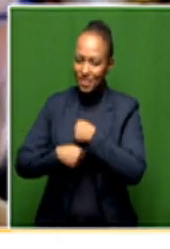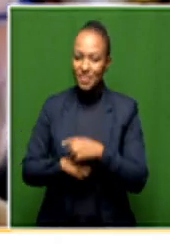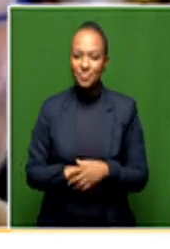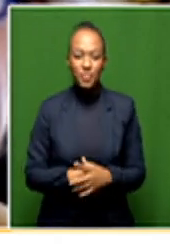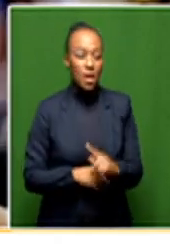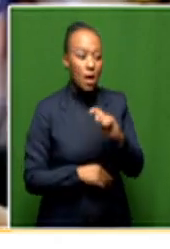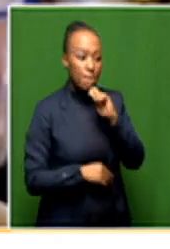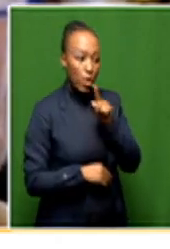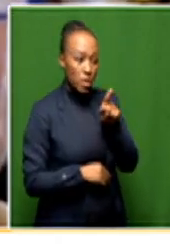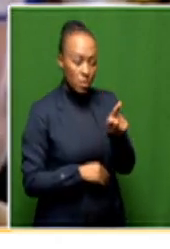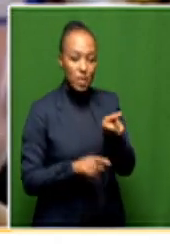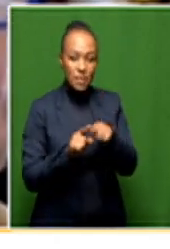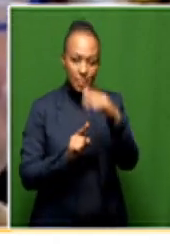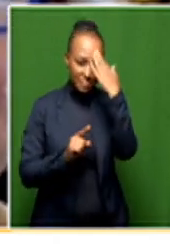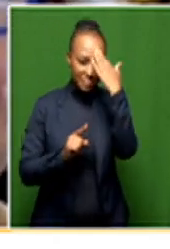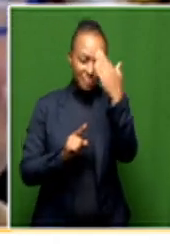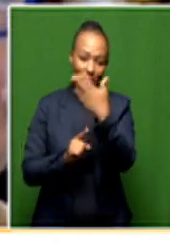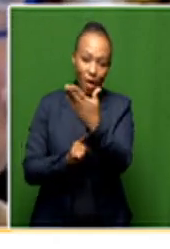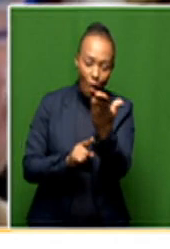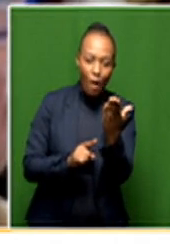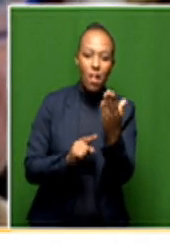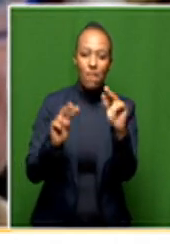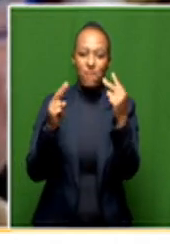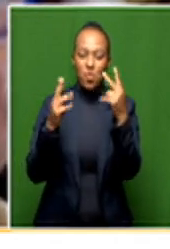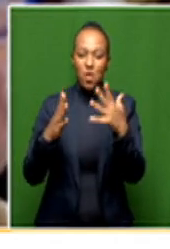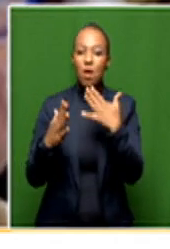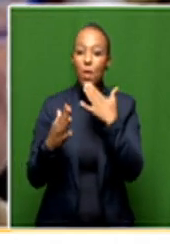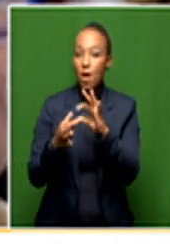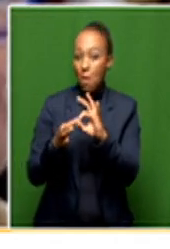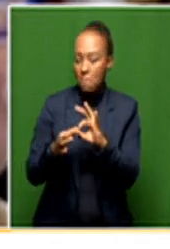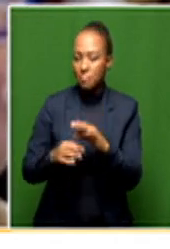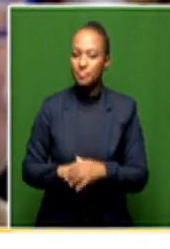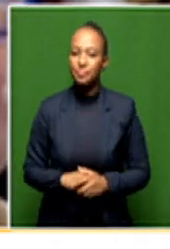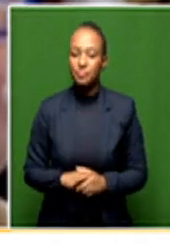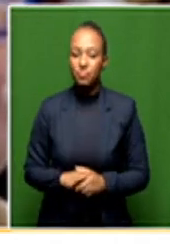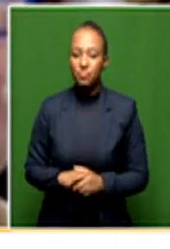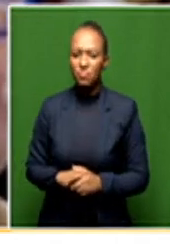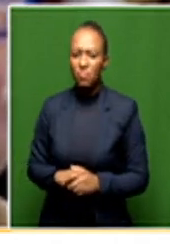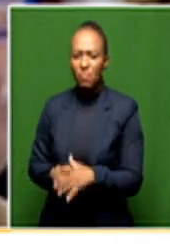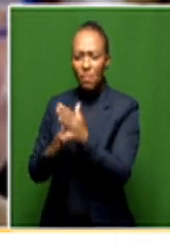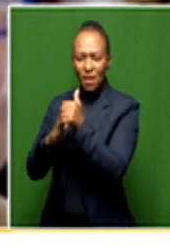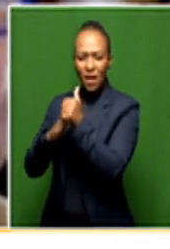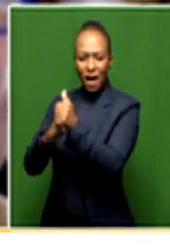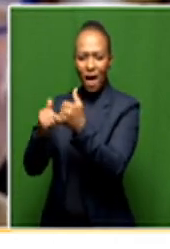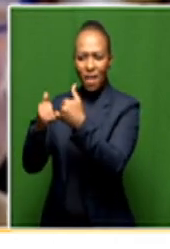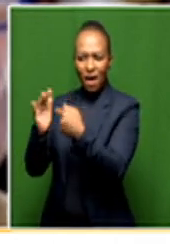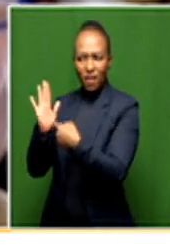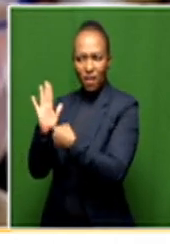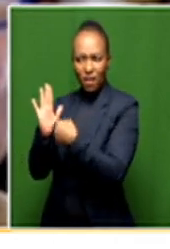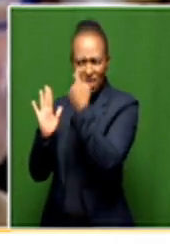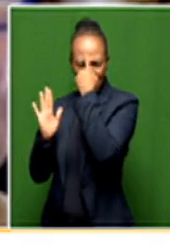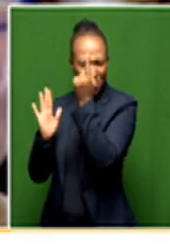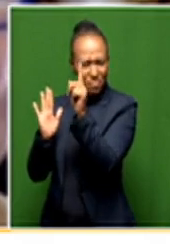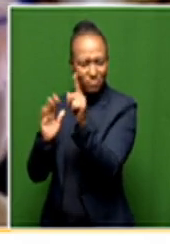all your listeners and viewers out there. So what do you make of the overall guidelines for distribution as they stand?